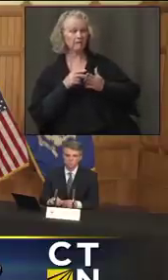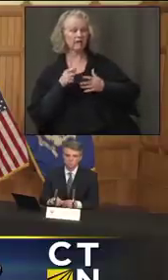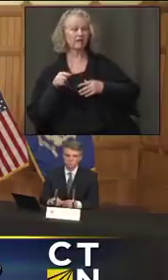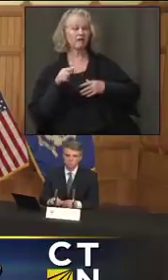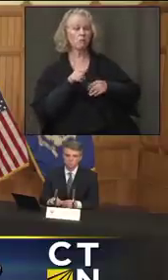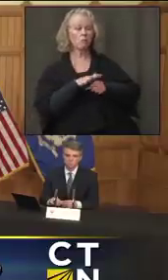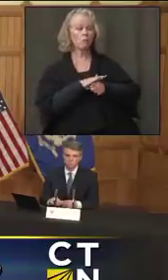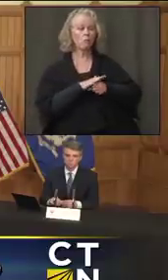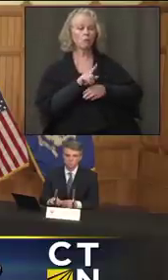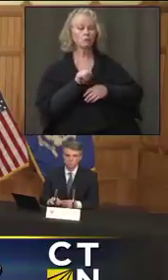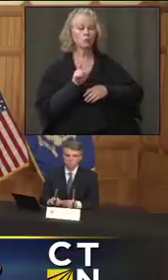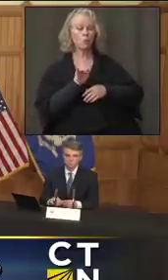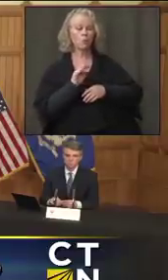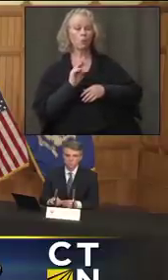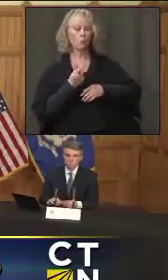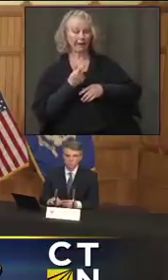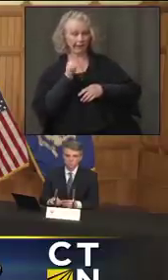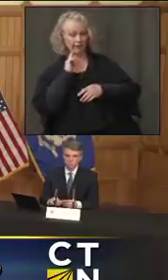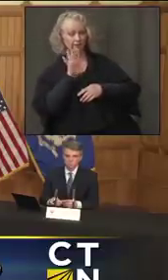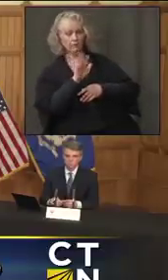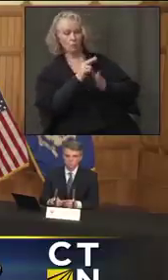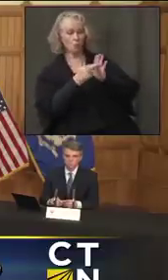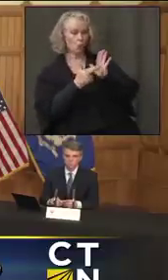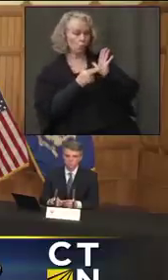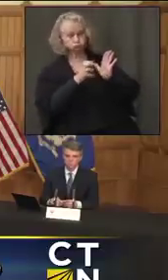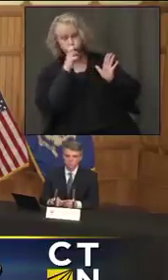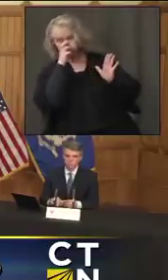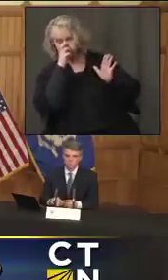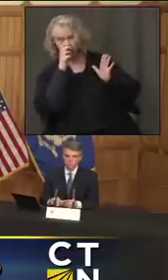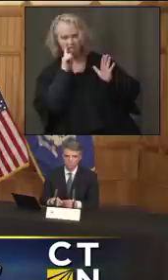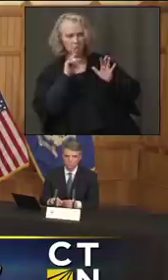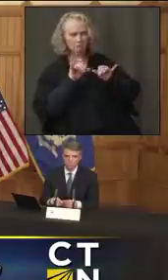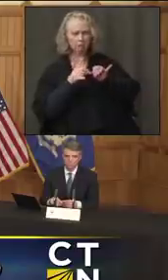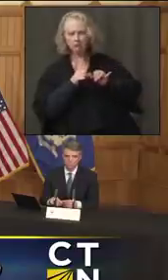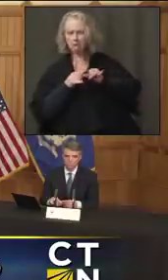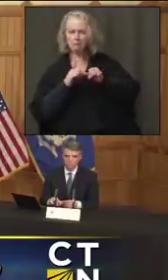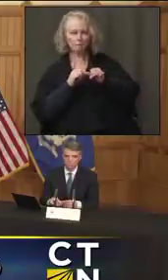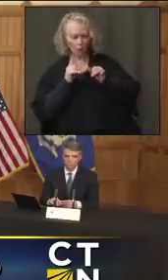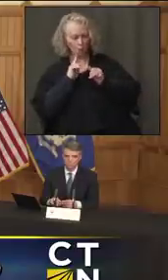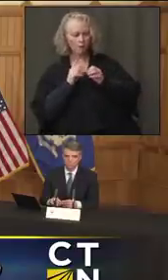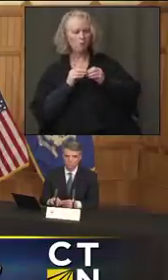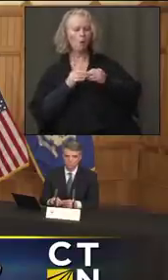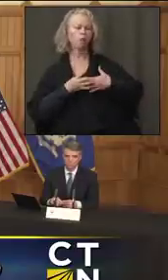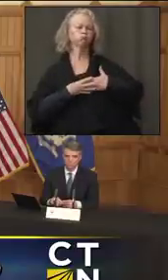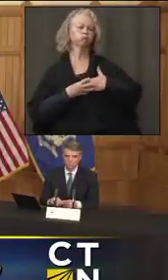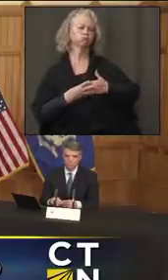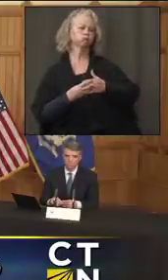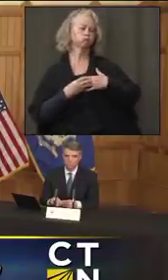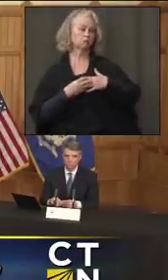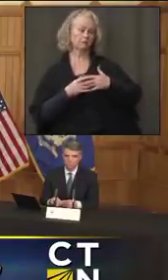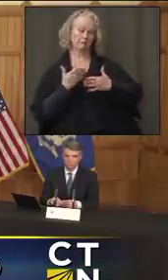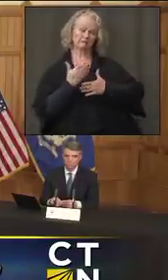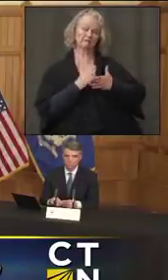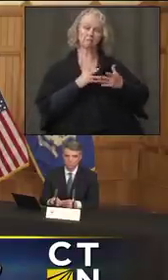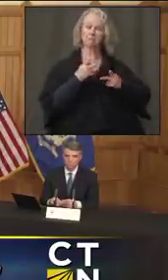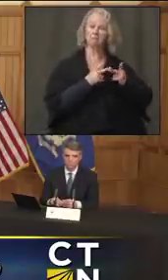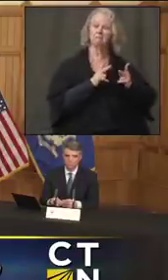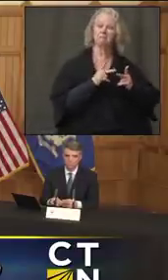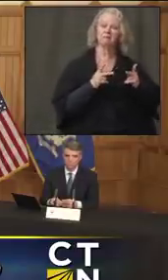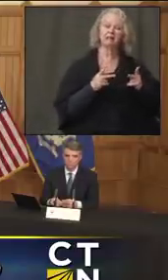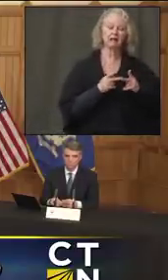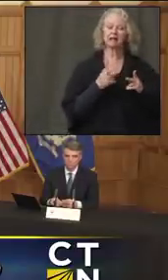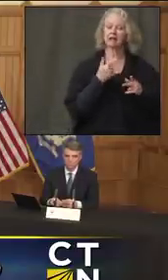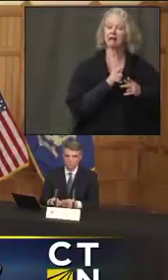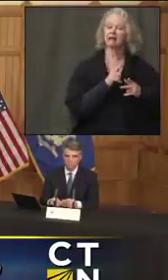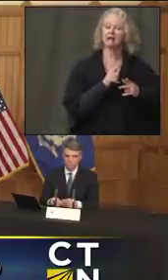zoning regulations and allowing businesses that don't ordinarily have liquor permits for